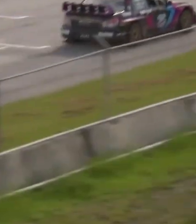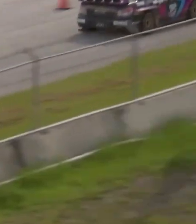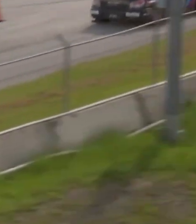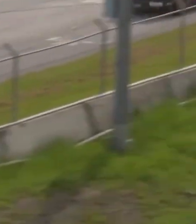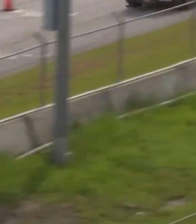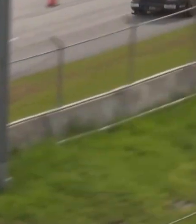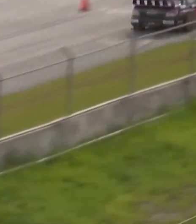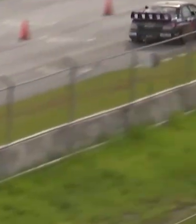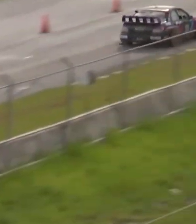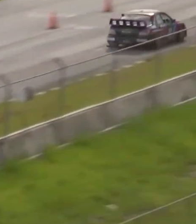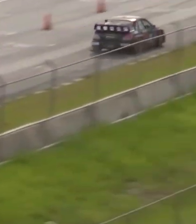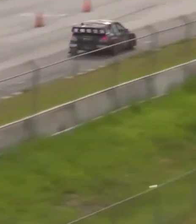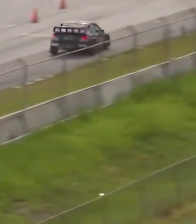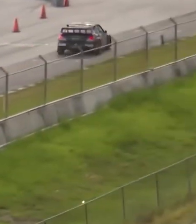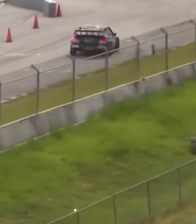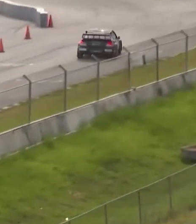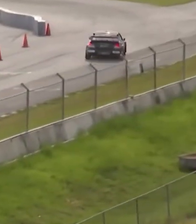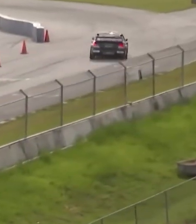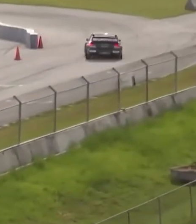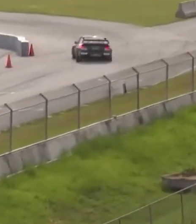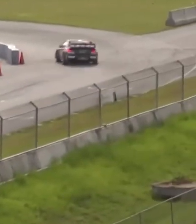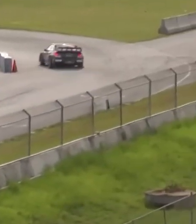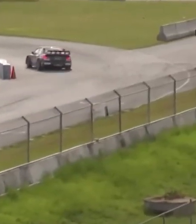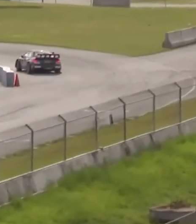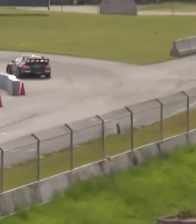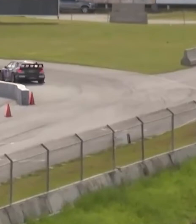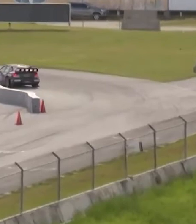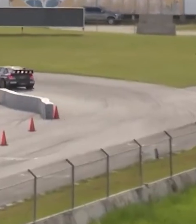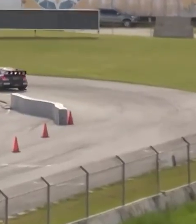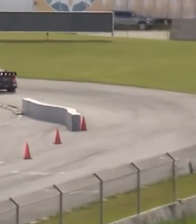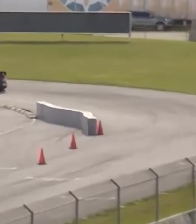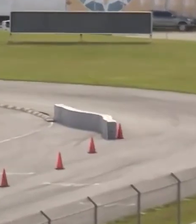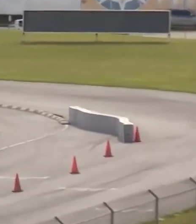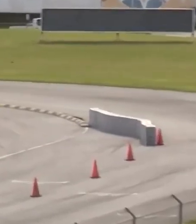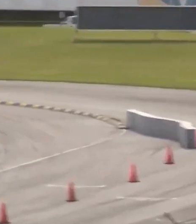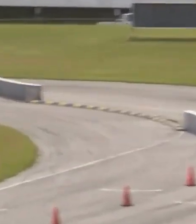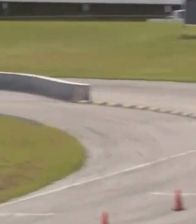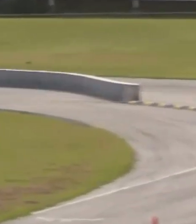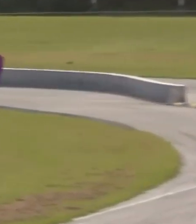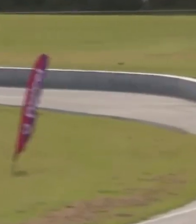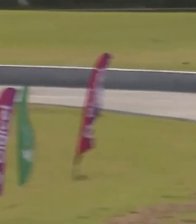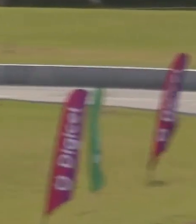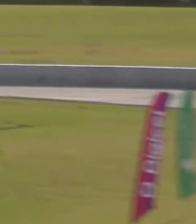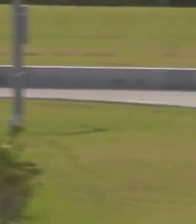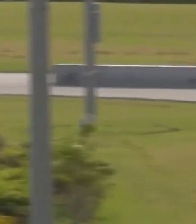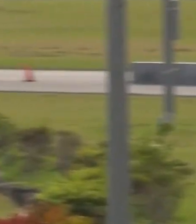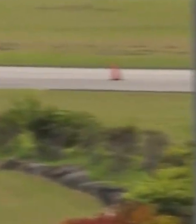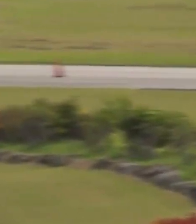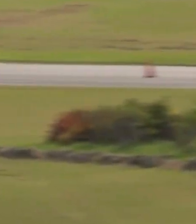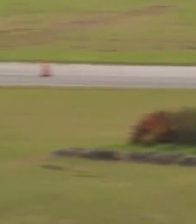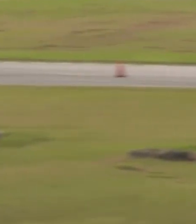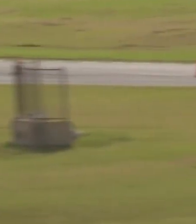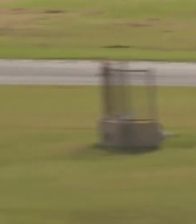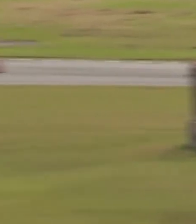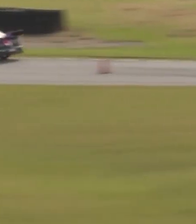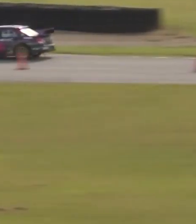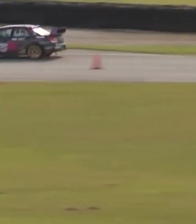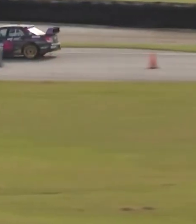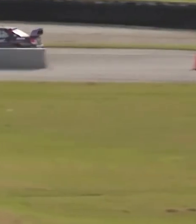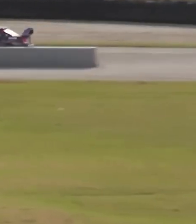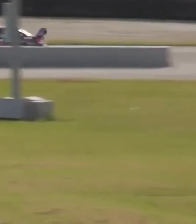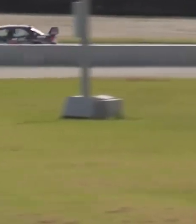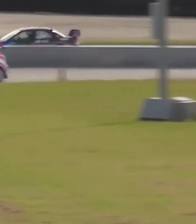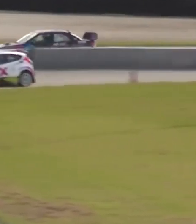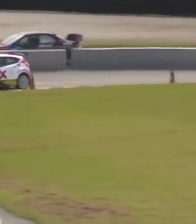Reed in the Ford Fiesta R5. Vital points at stake for Reed at Ultrafest, with second place